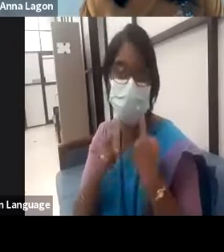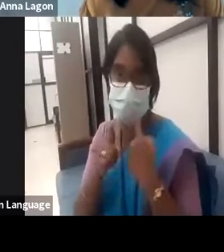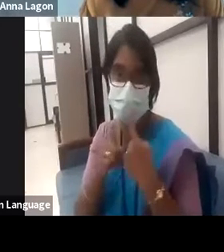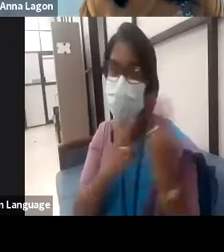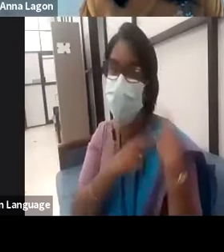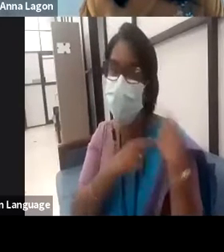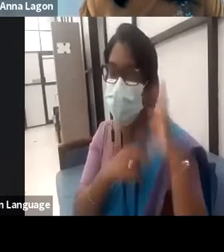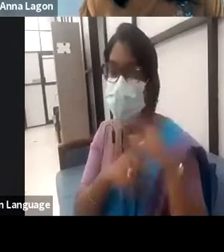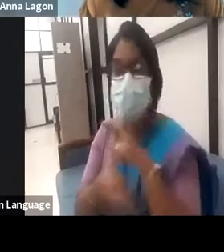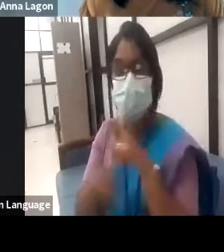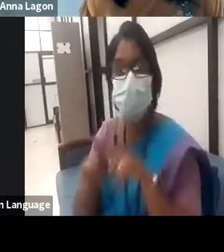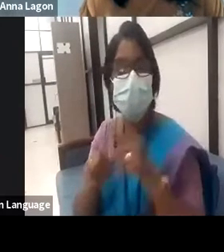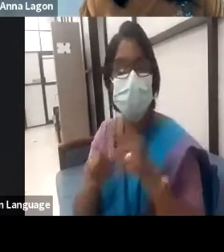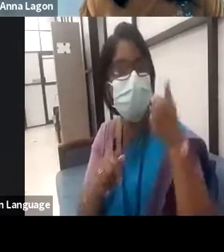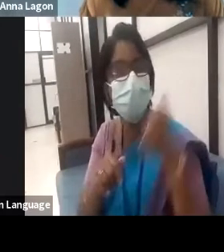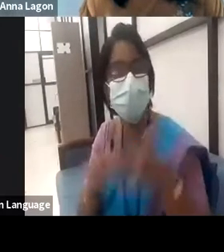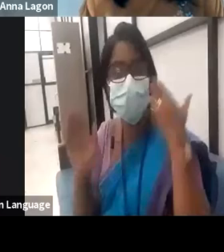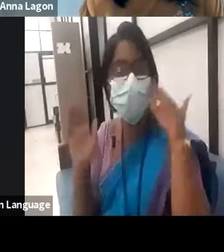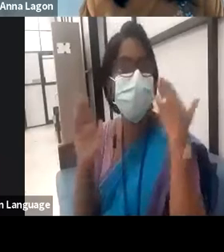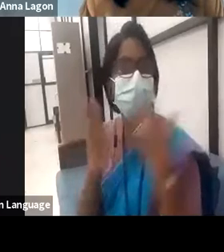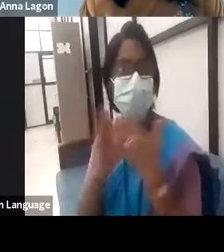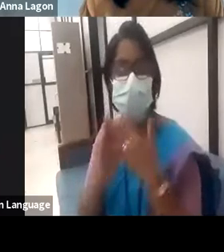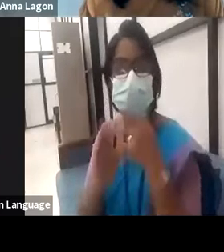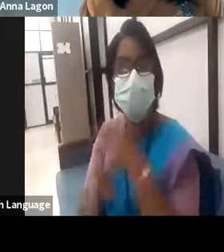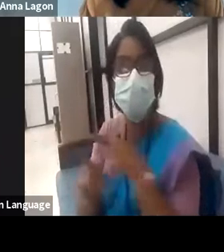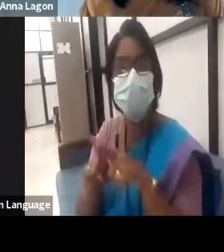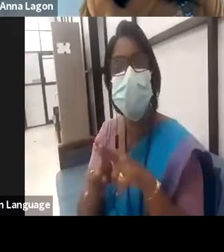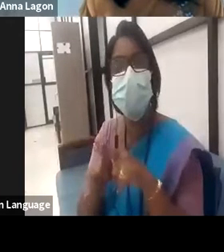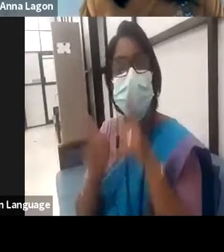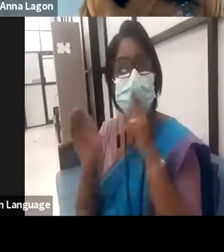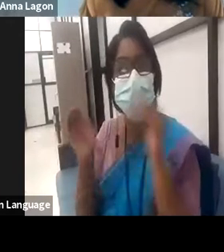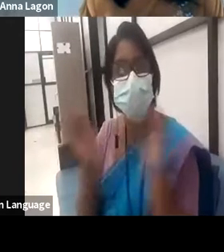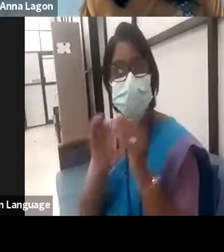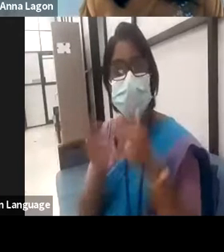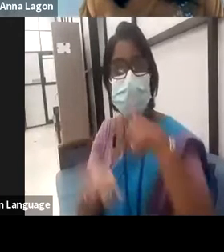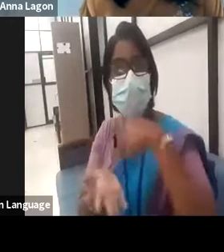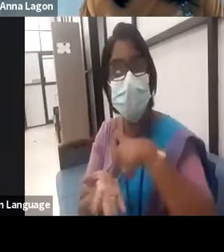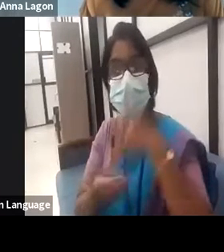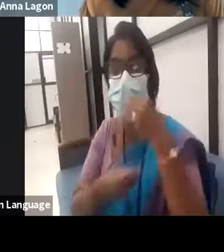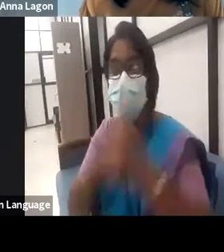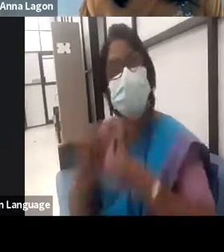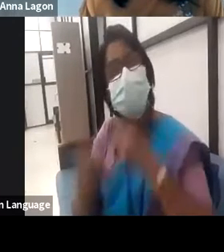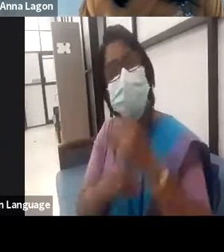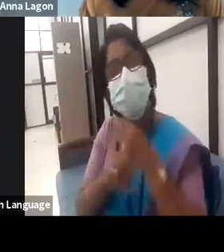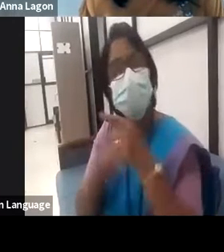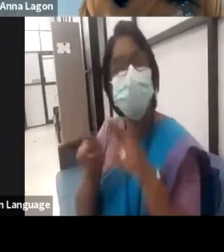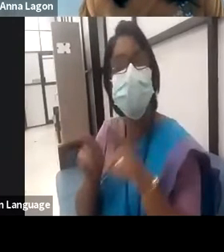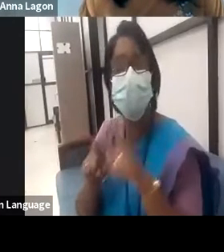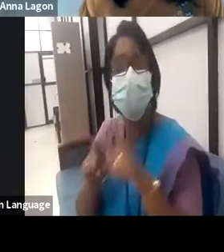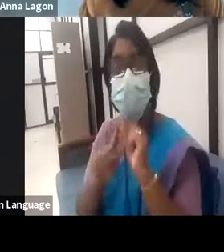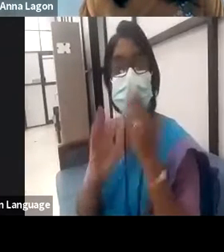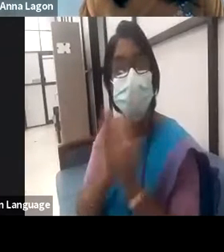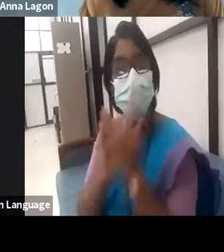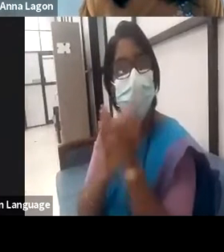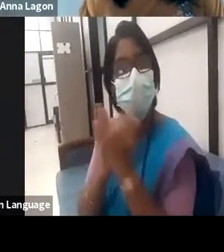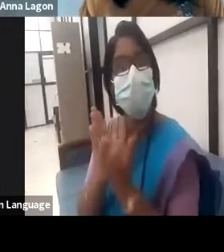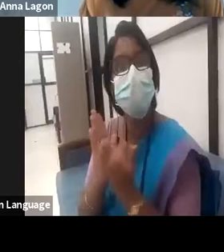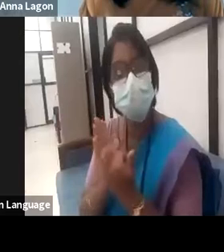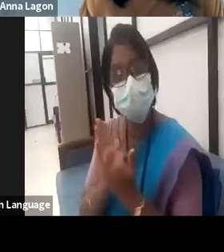to participate in policy dialogue. Now, these are issues I highlight as